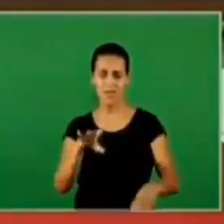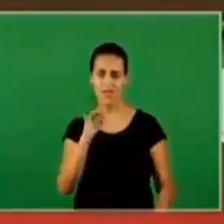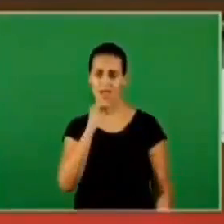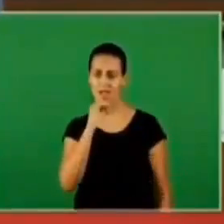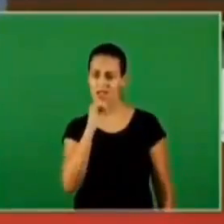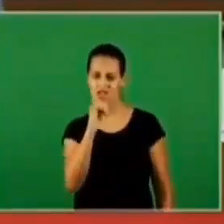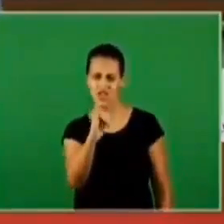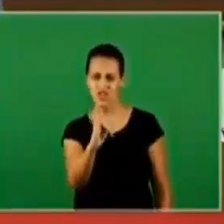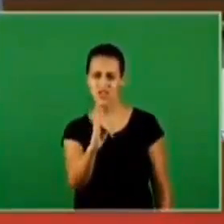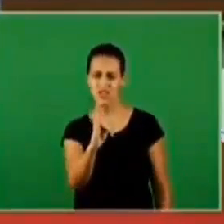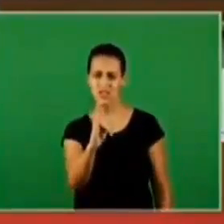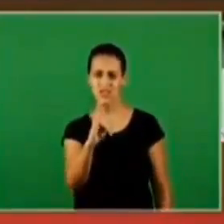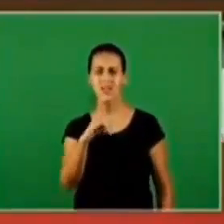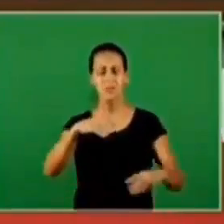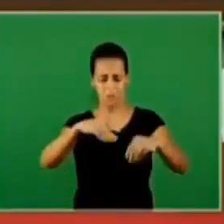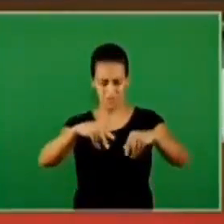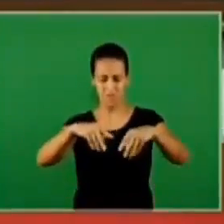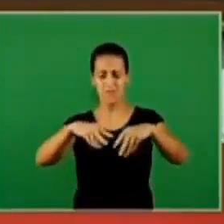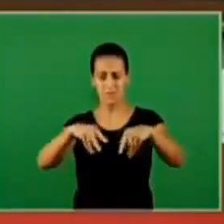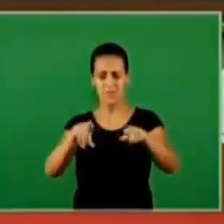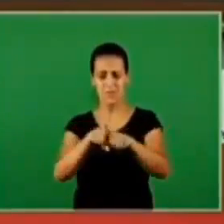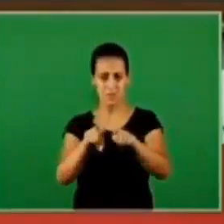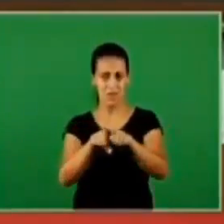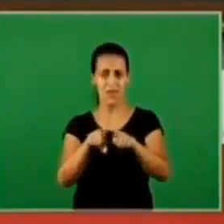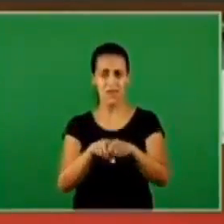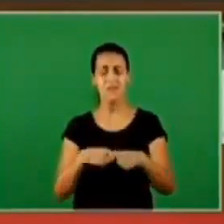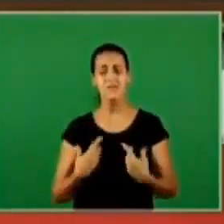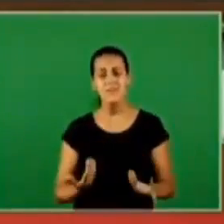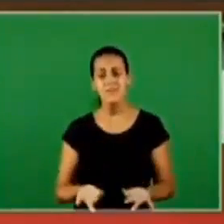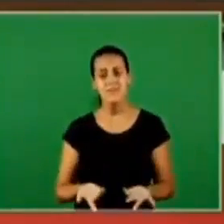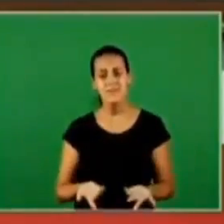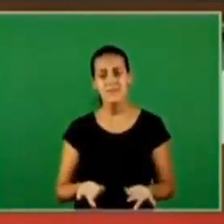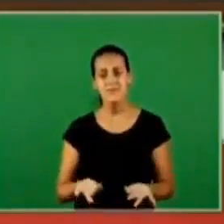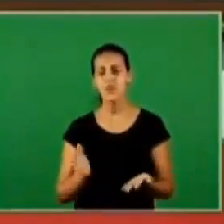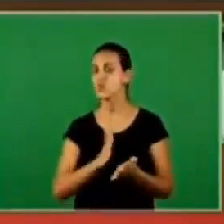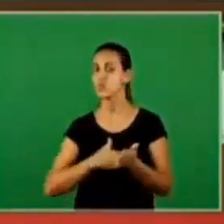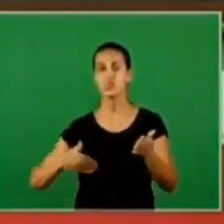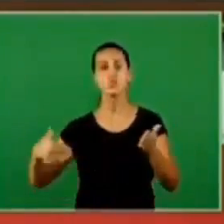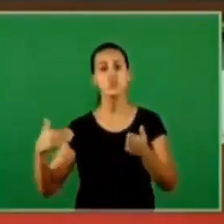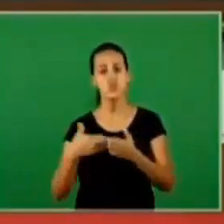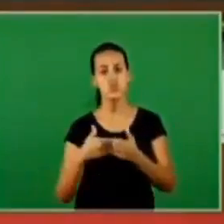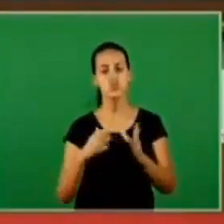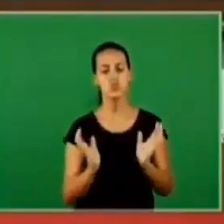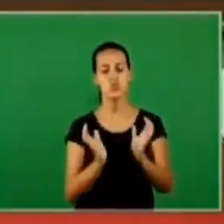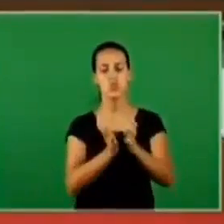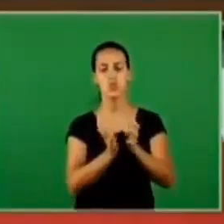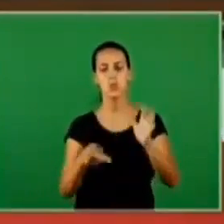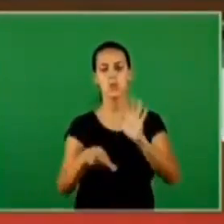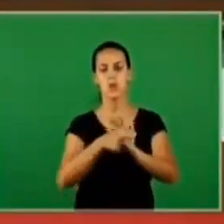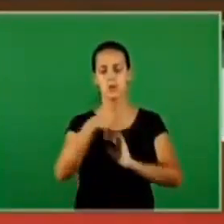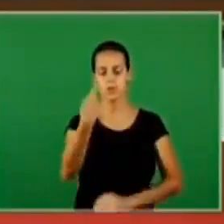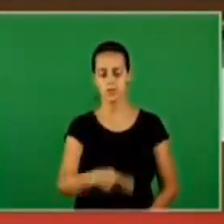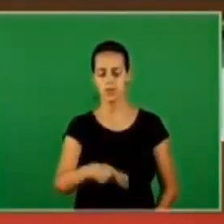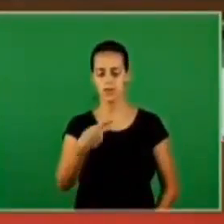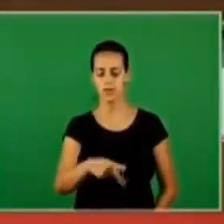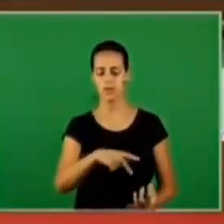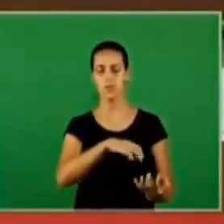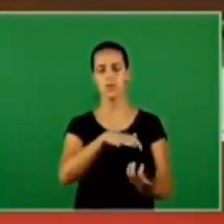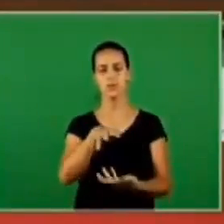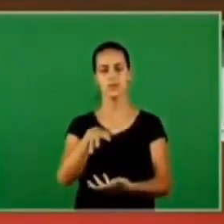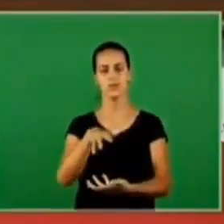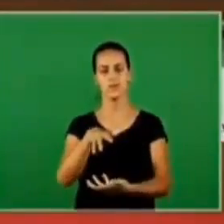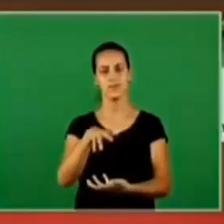Energy. Everybody speaks about electricity. It's matter. So everything here, which is in this